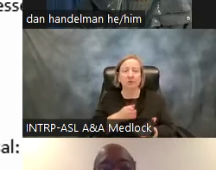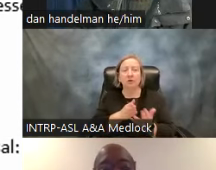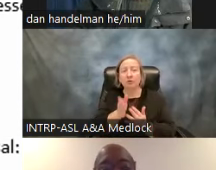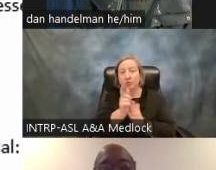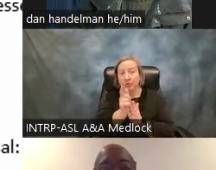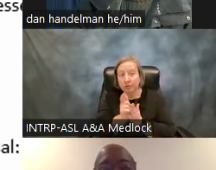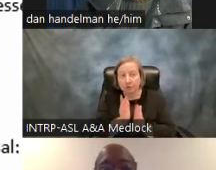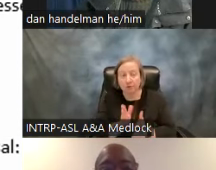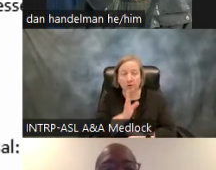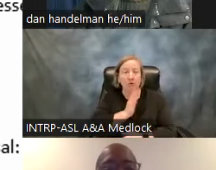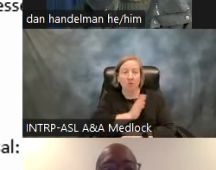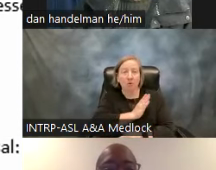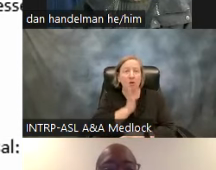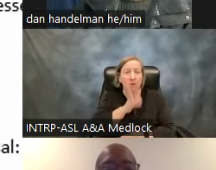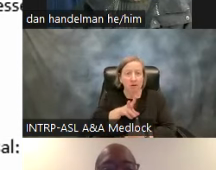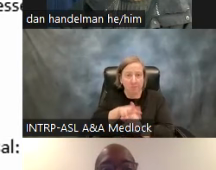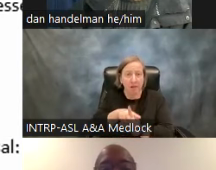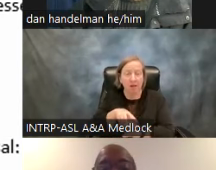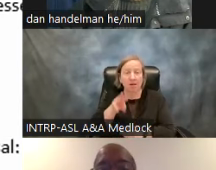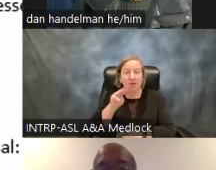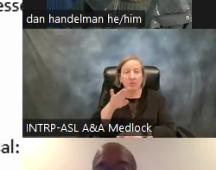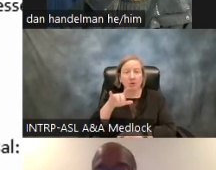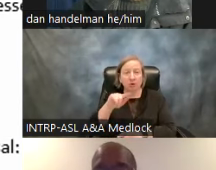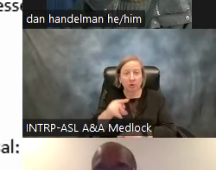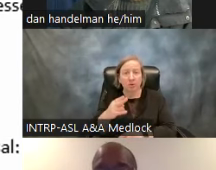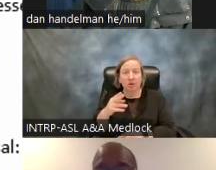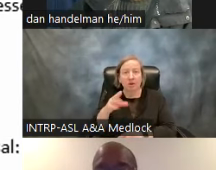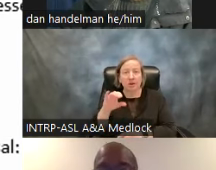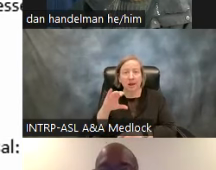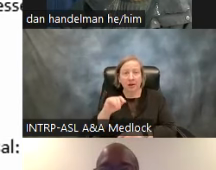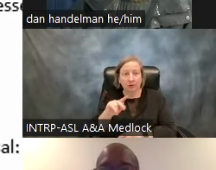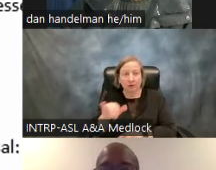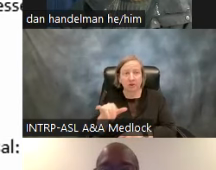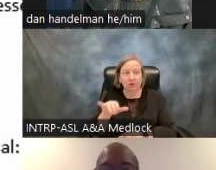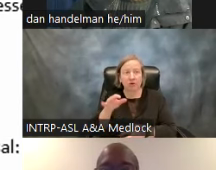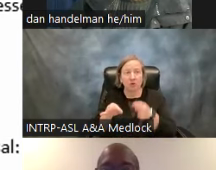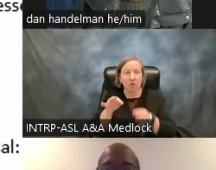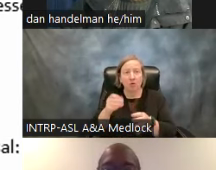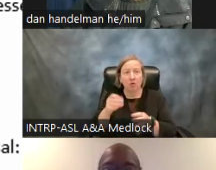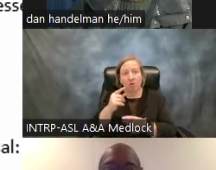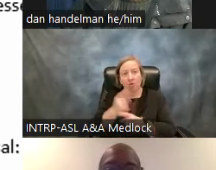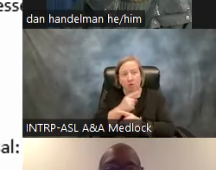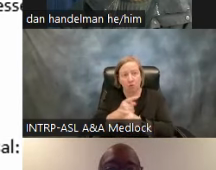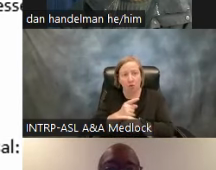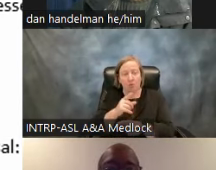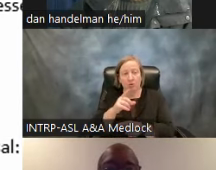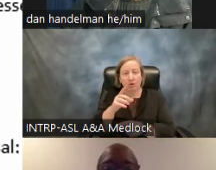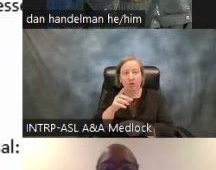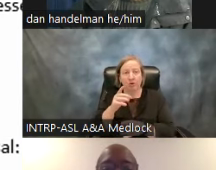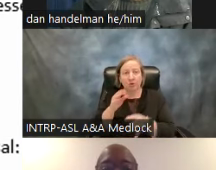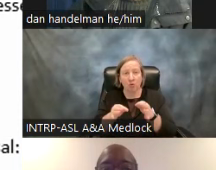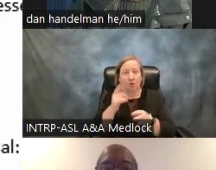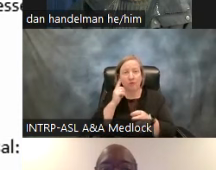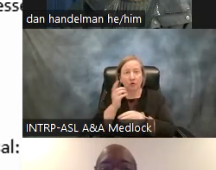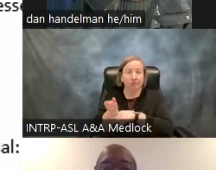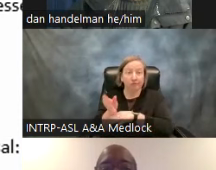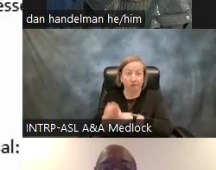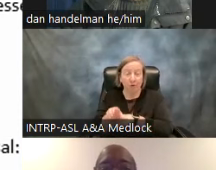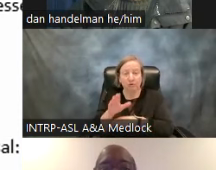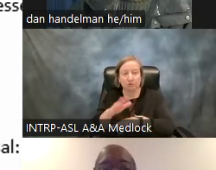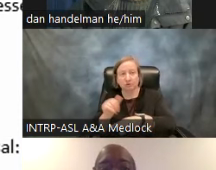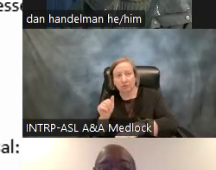shall apply to Multnomah County Courthouse or to the appropriate court for the enforcement of a subpoena or to impose the penalties